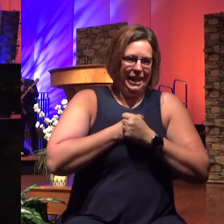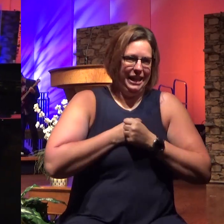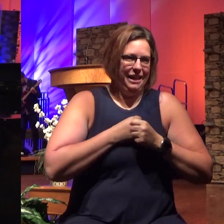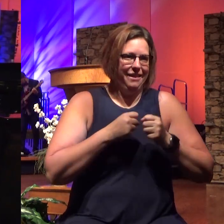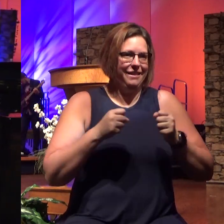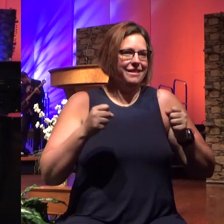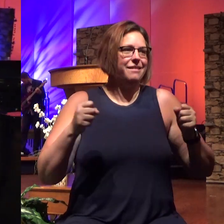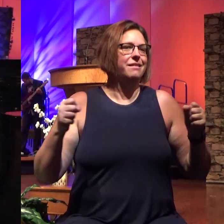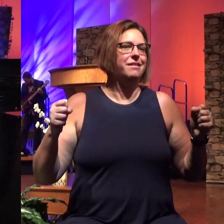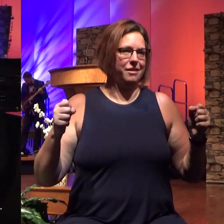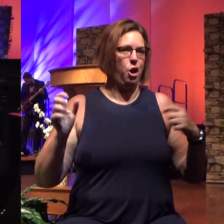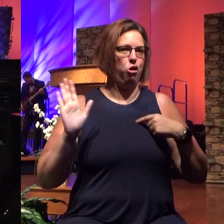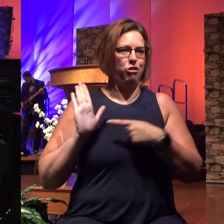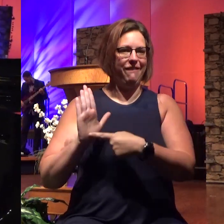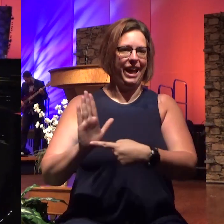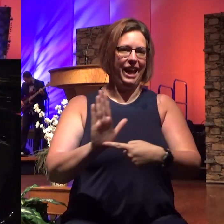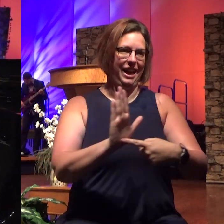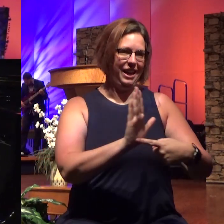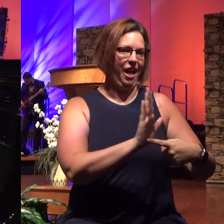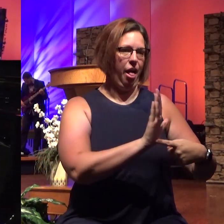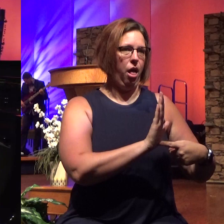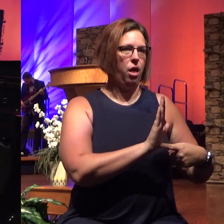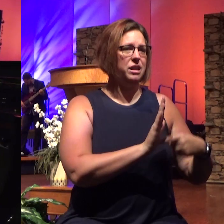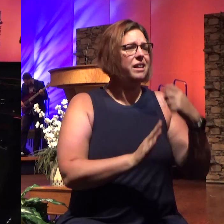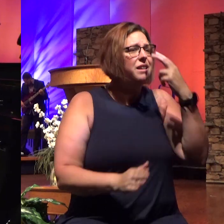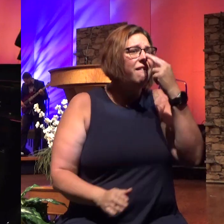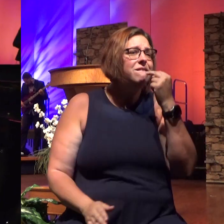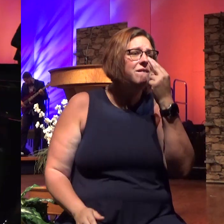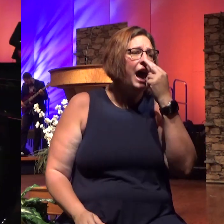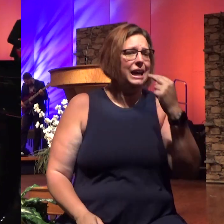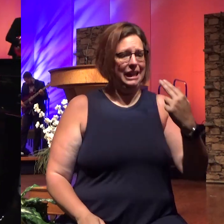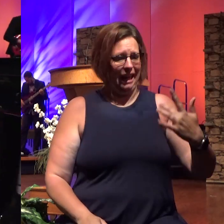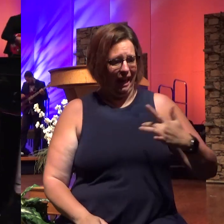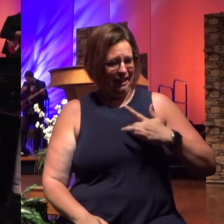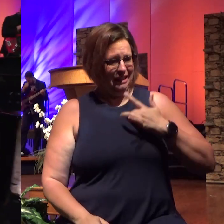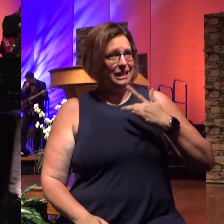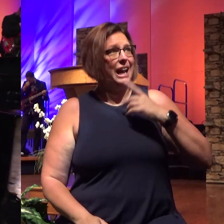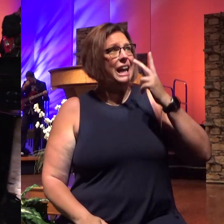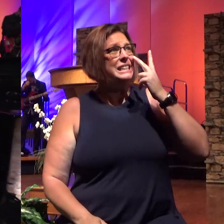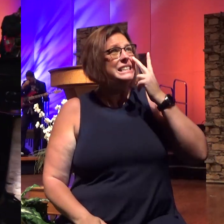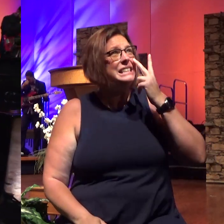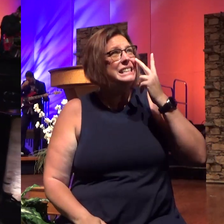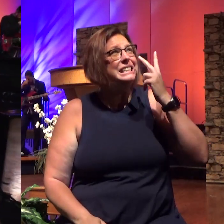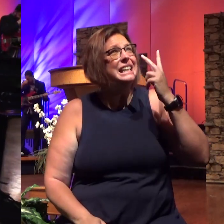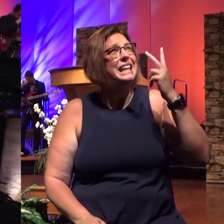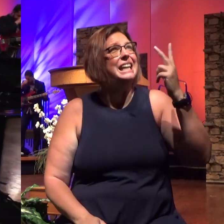revealed. Ain't it funny how I can see it now?